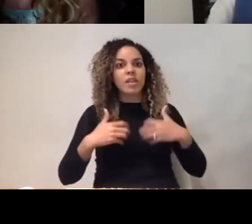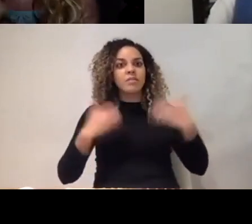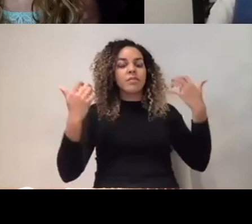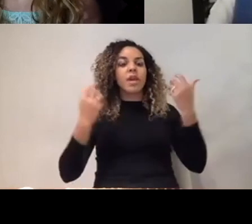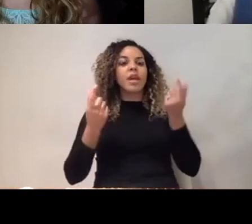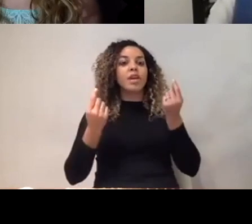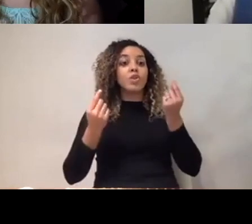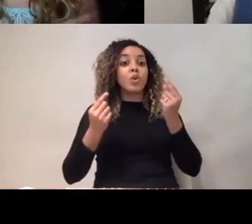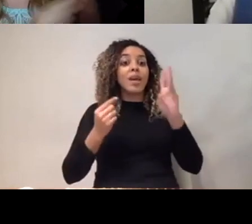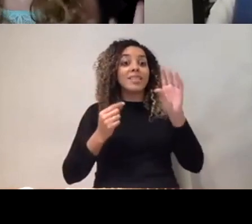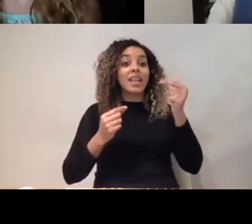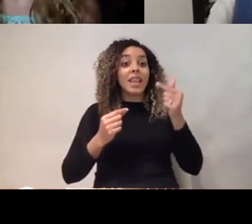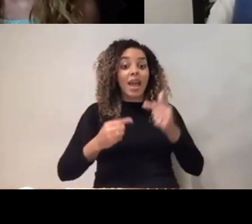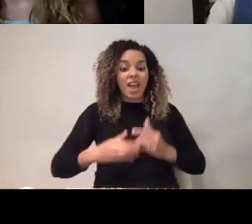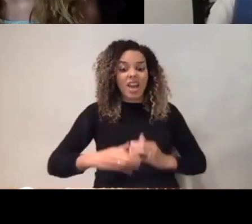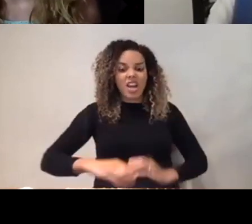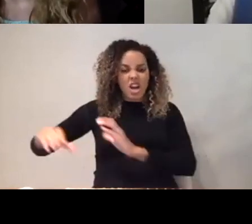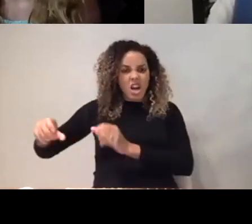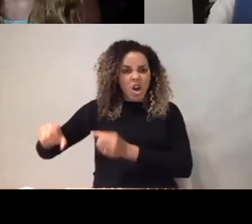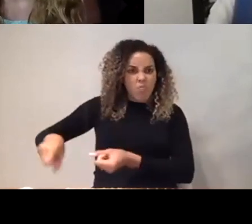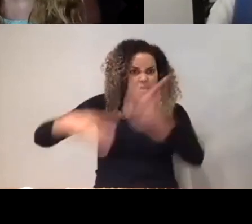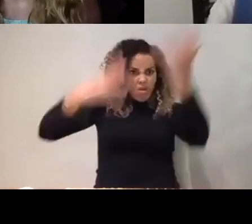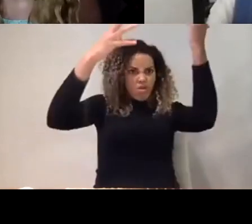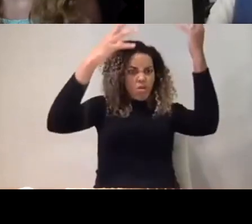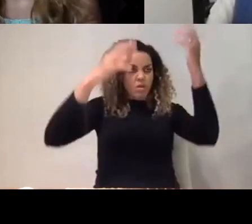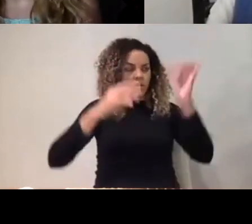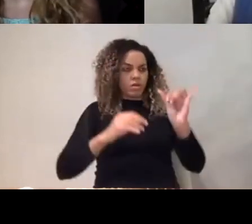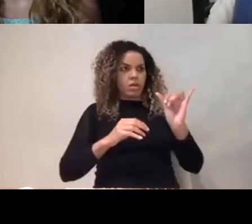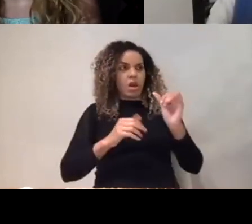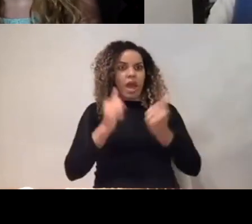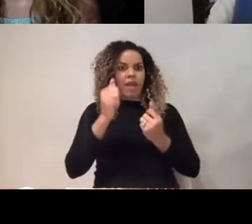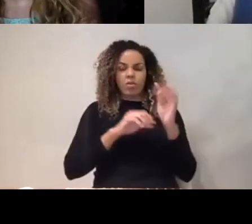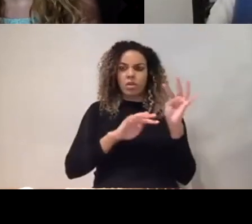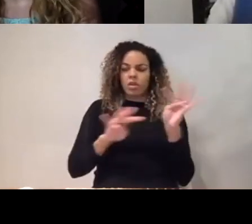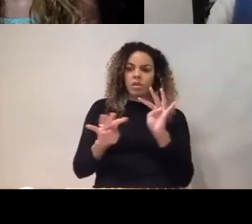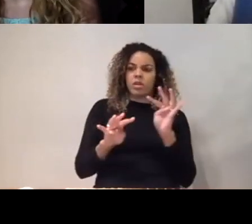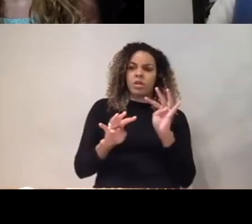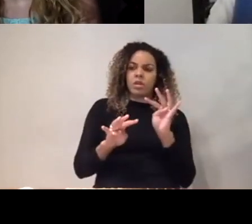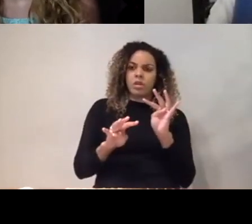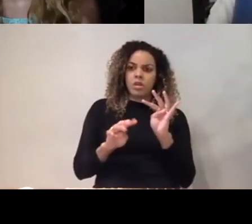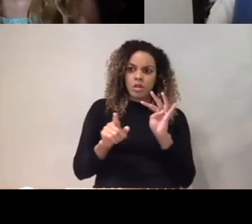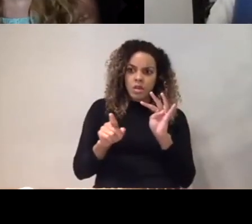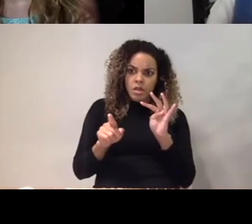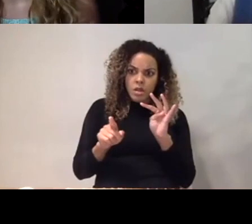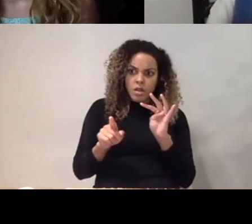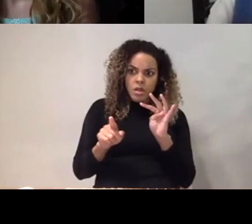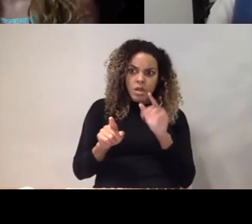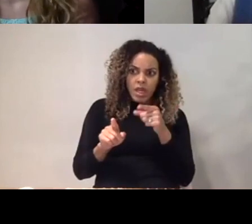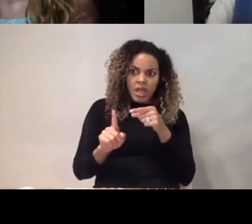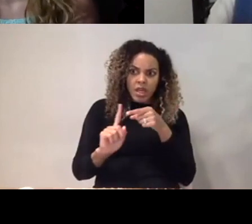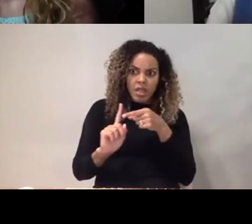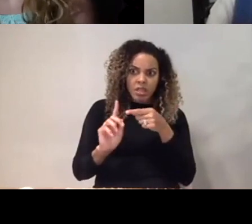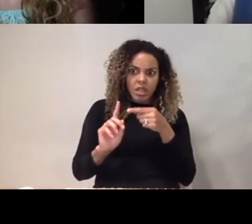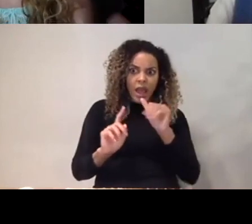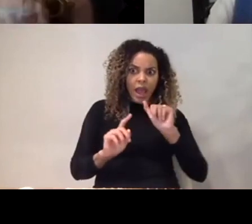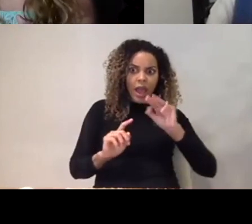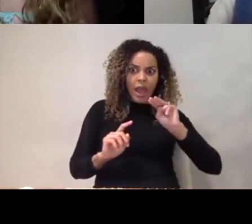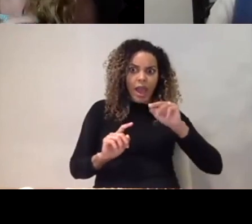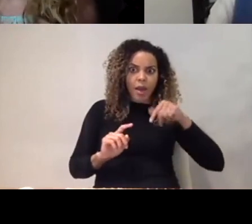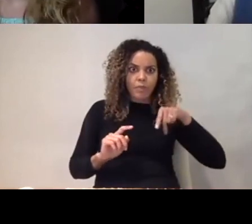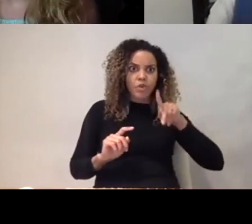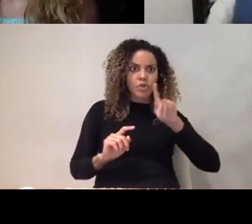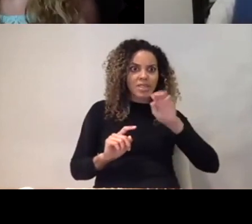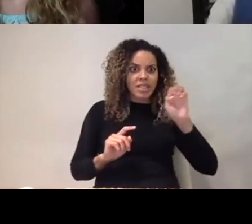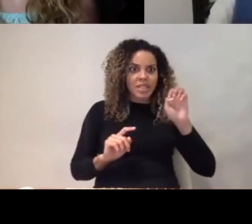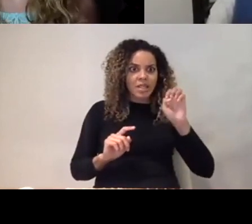the room. And everybody was just like, wait, he's an amputee? We had like no idea. And like the